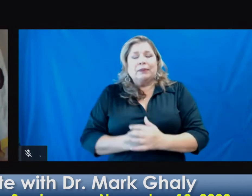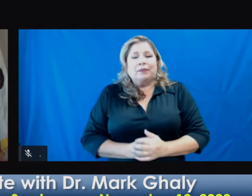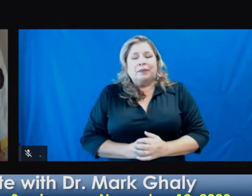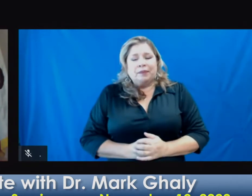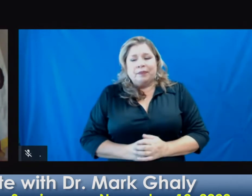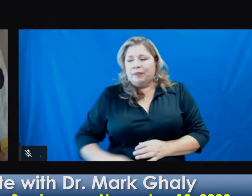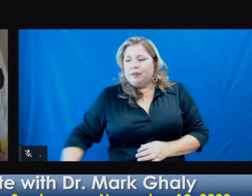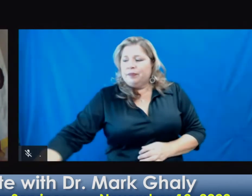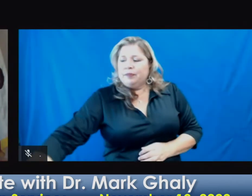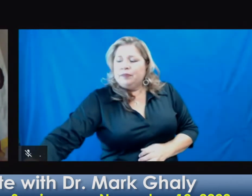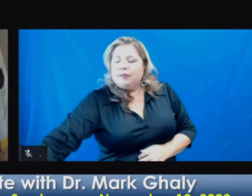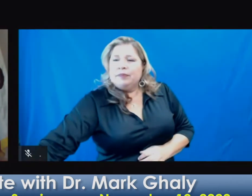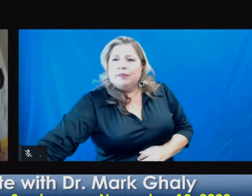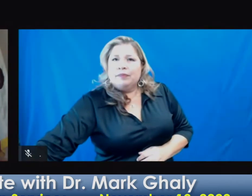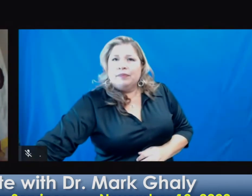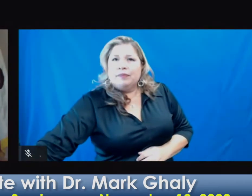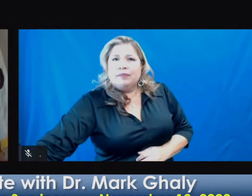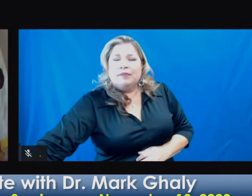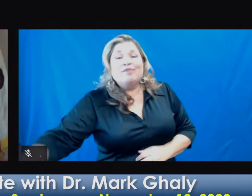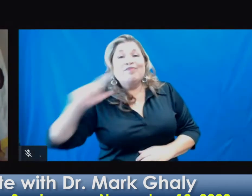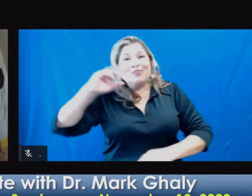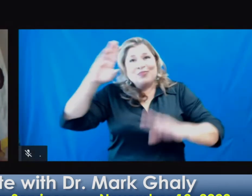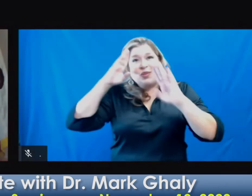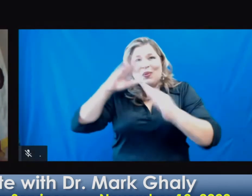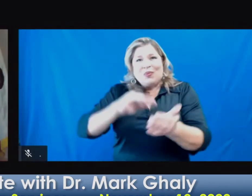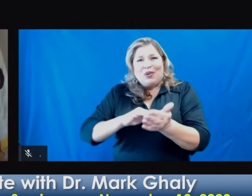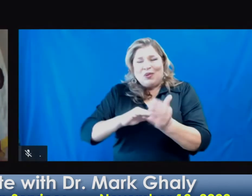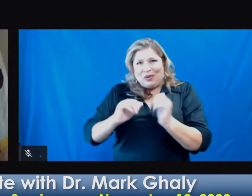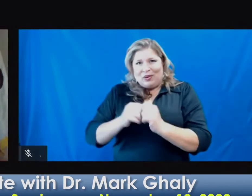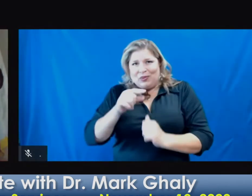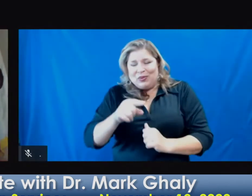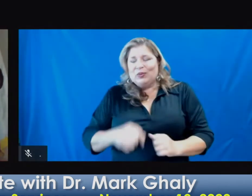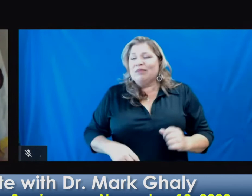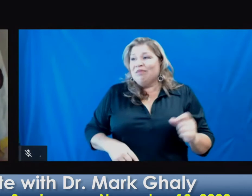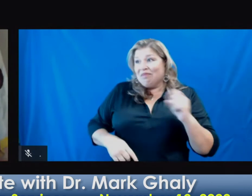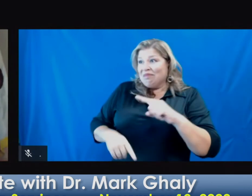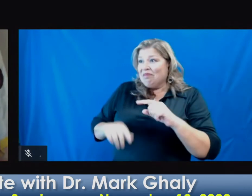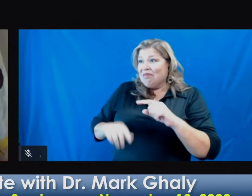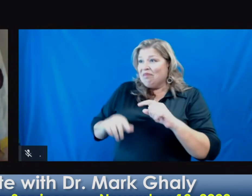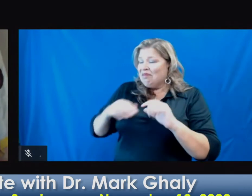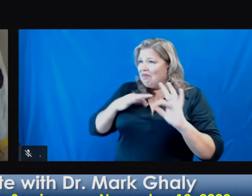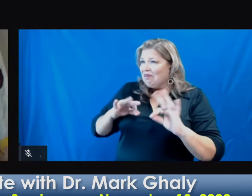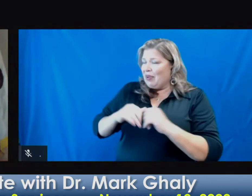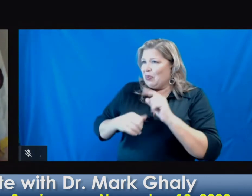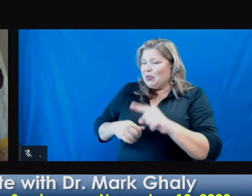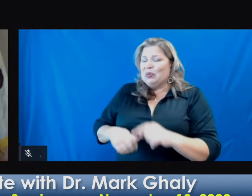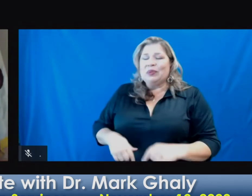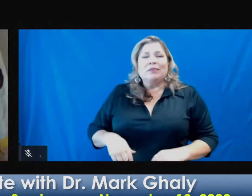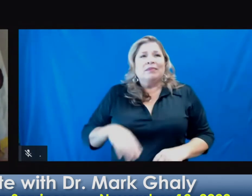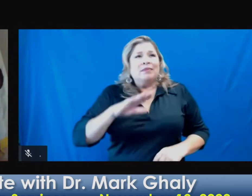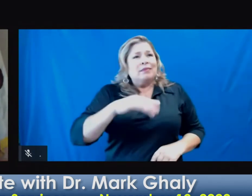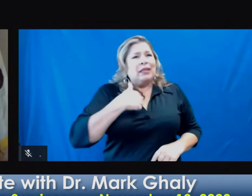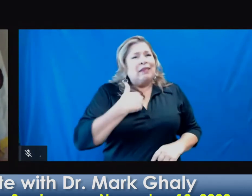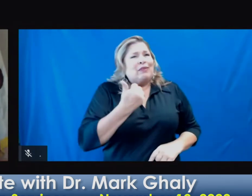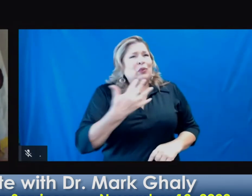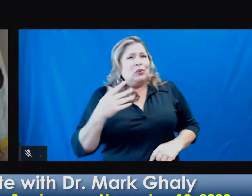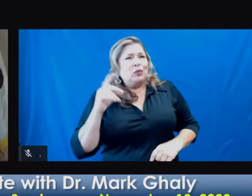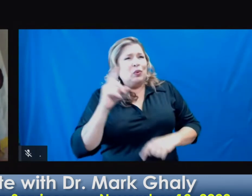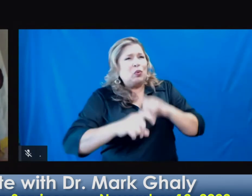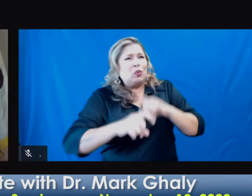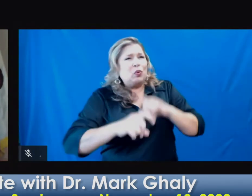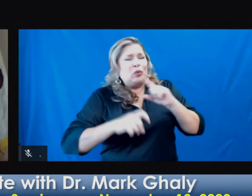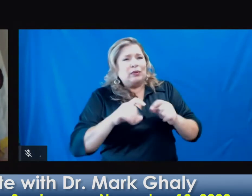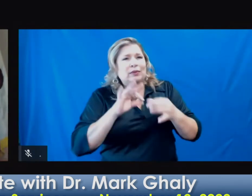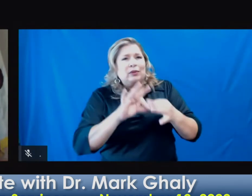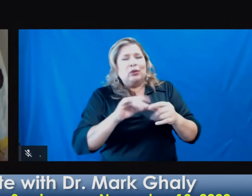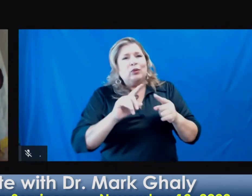Hi, Doctor. How you doing? Great, Phil. How are you? I'm doing pretty good, thanks. I have a couple questions. One is about enforcement.